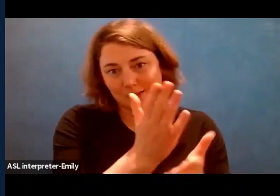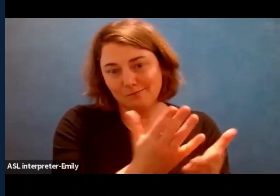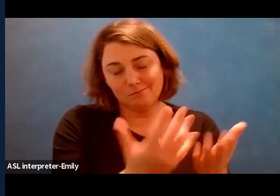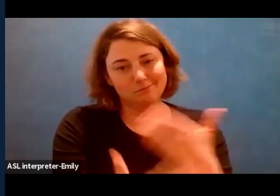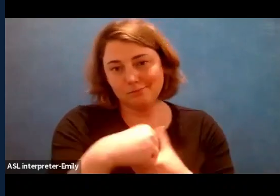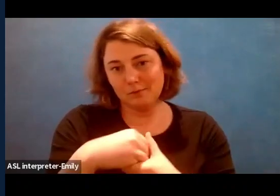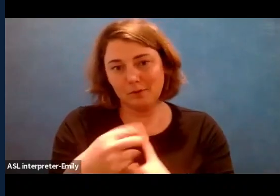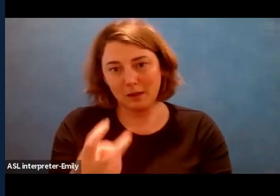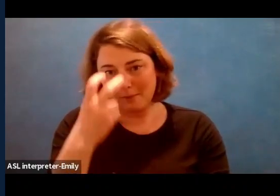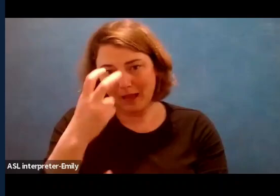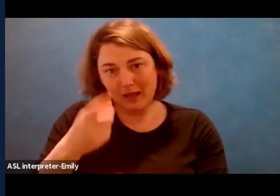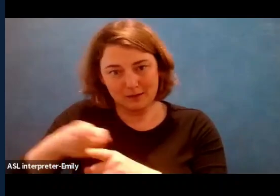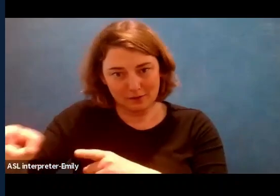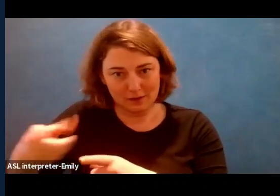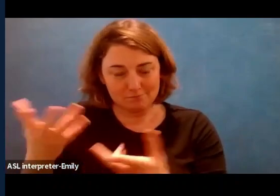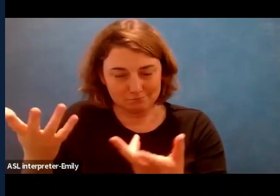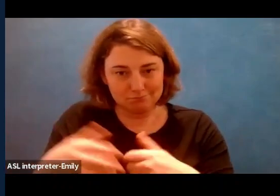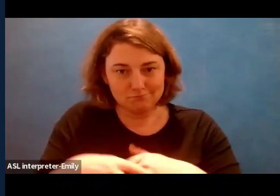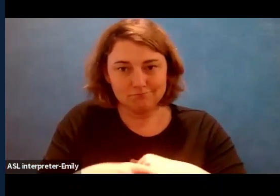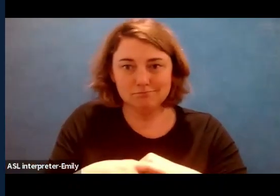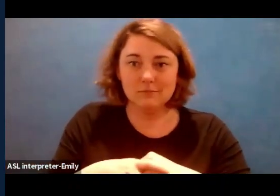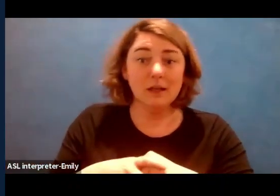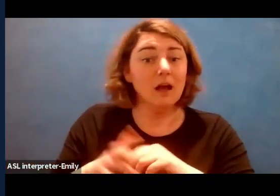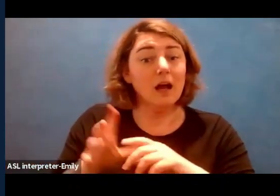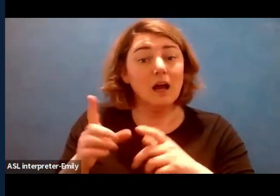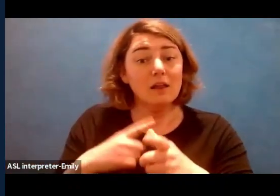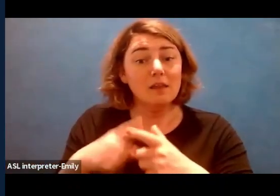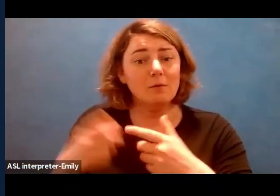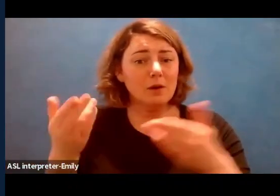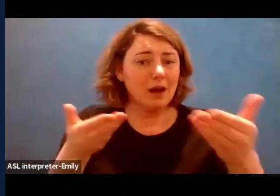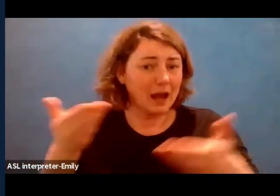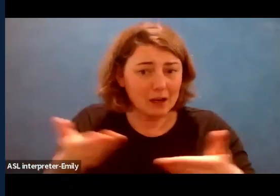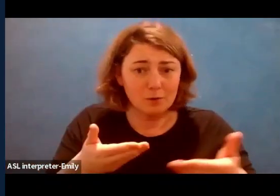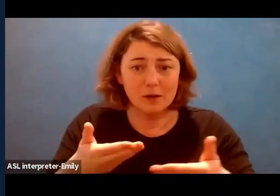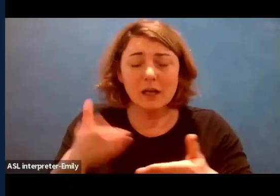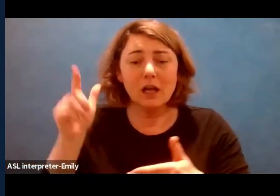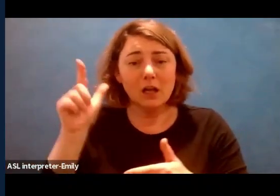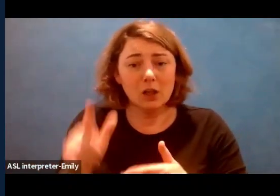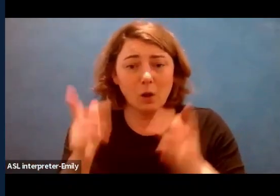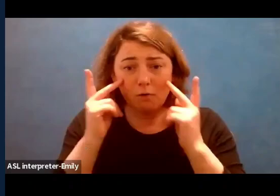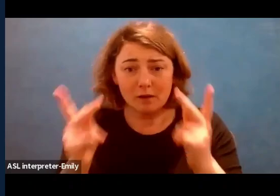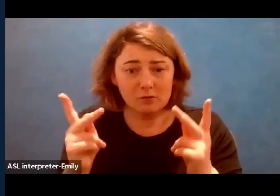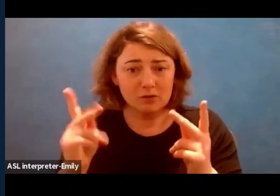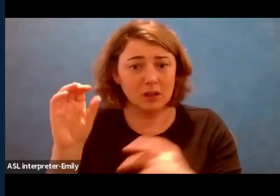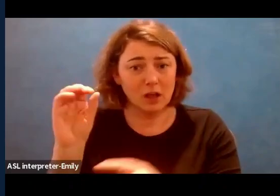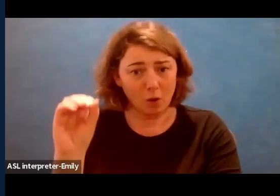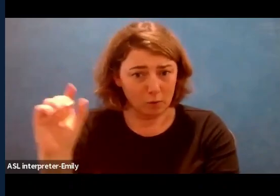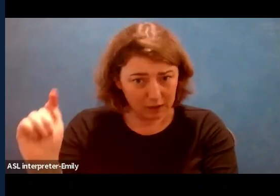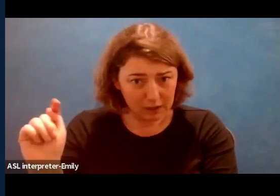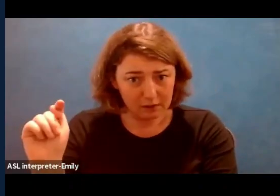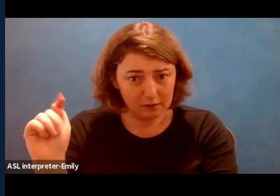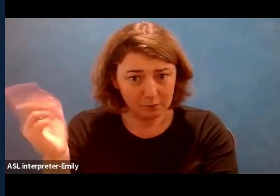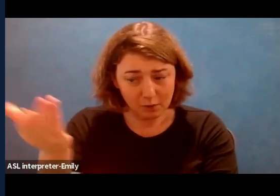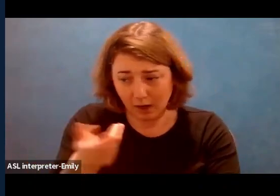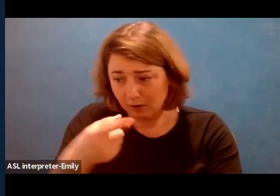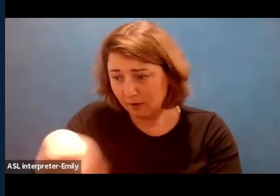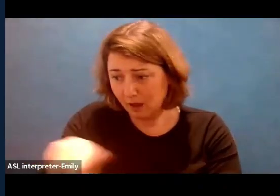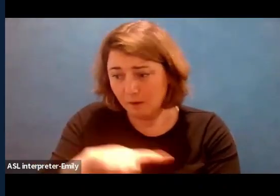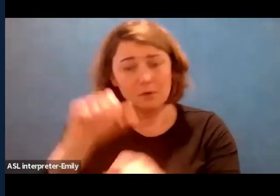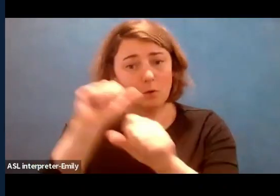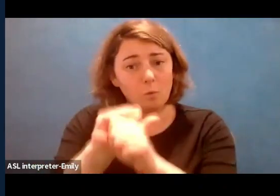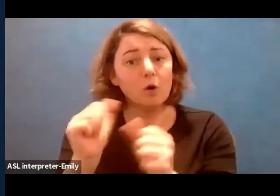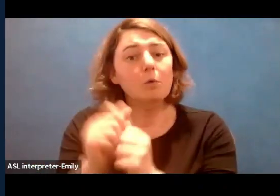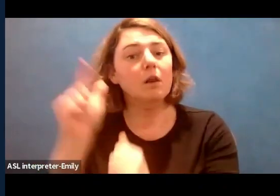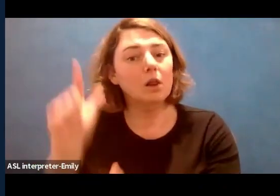field. So yeah, and then we were hiring low vision occupational therapists to work with low